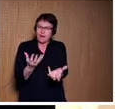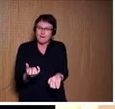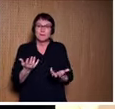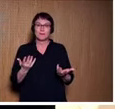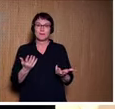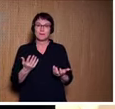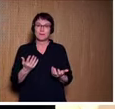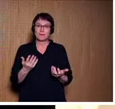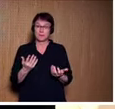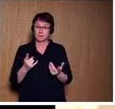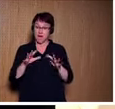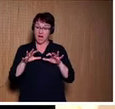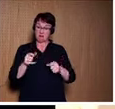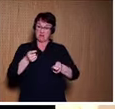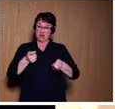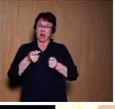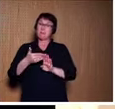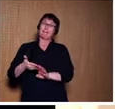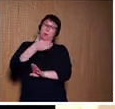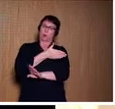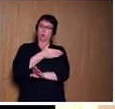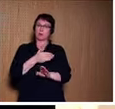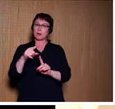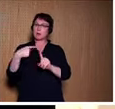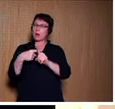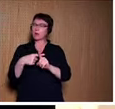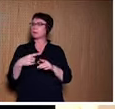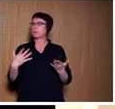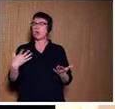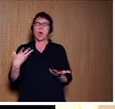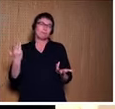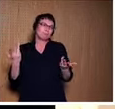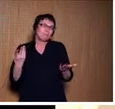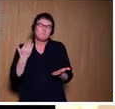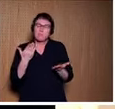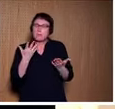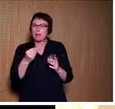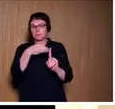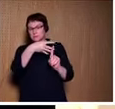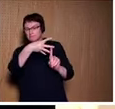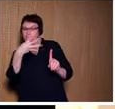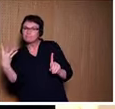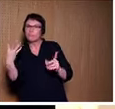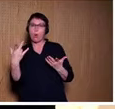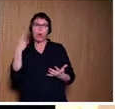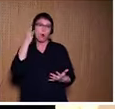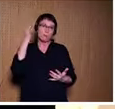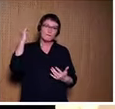certainly long before women's and gay rights activists started mobilizing at the